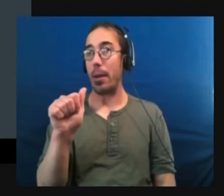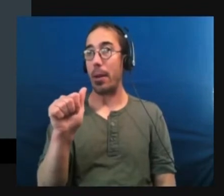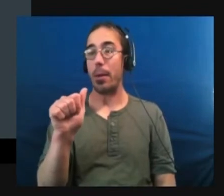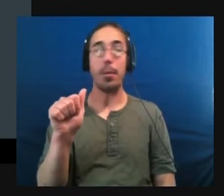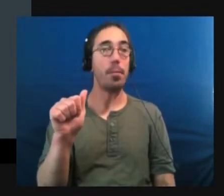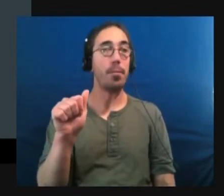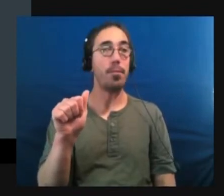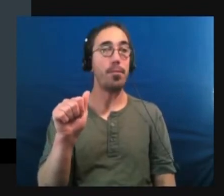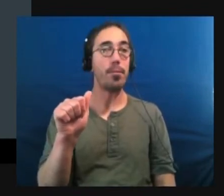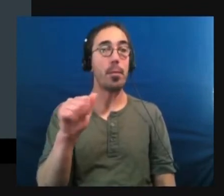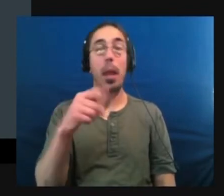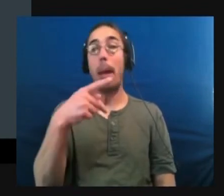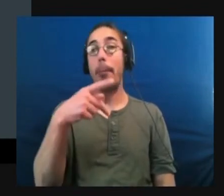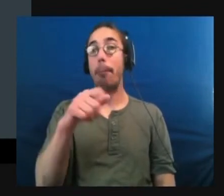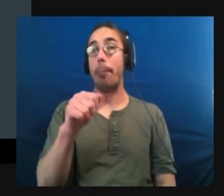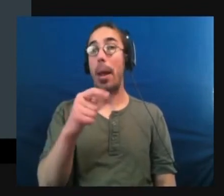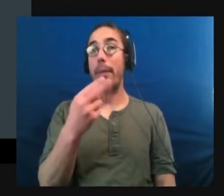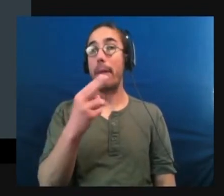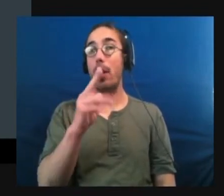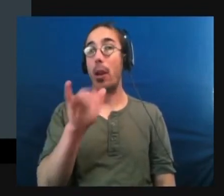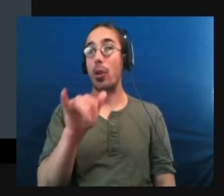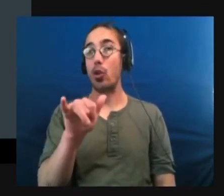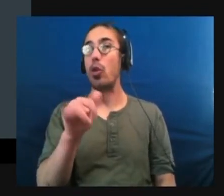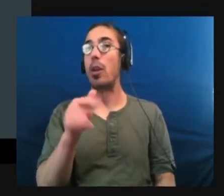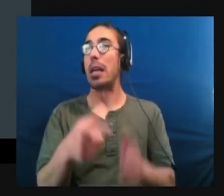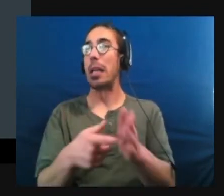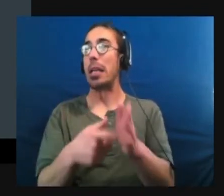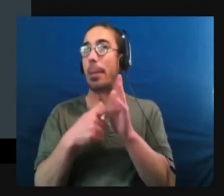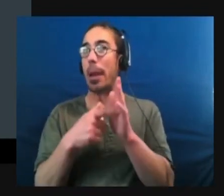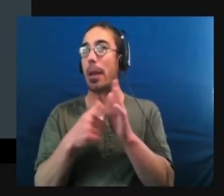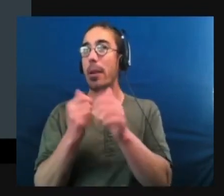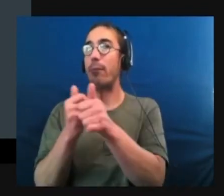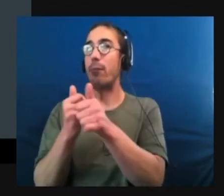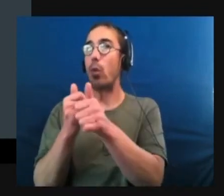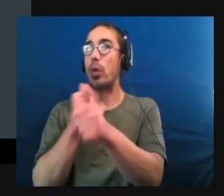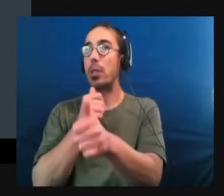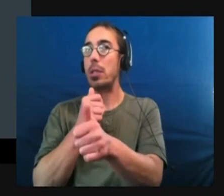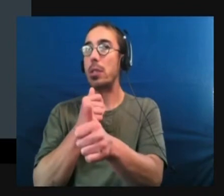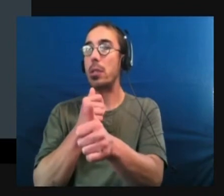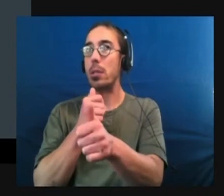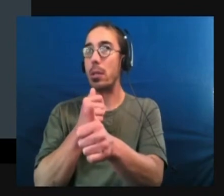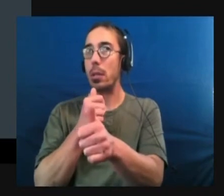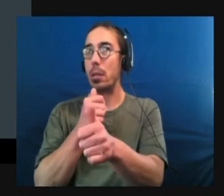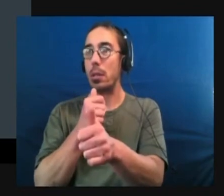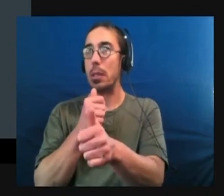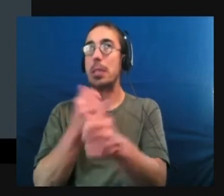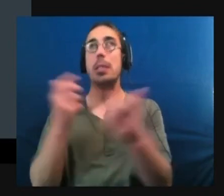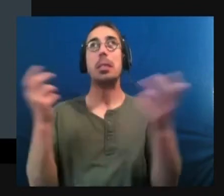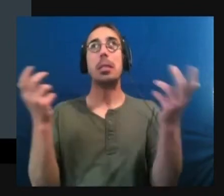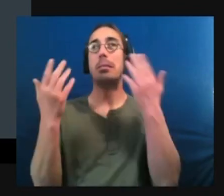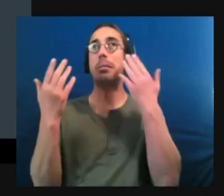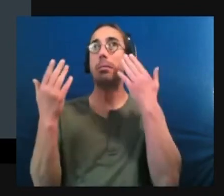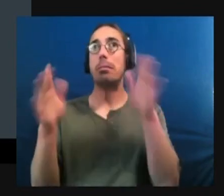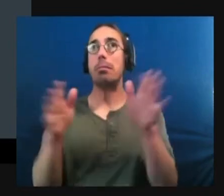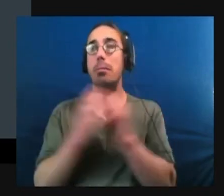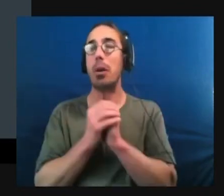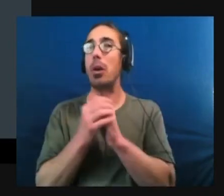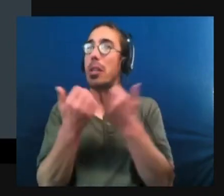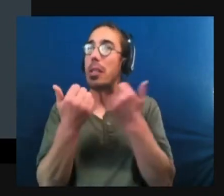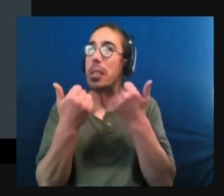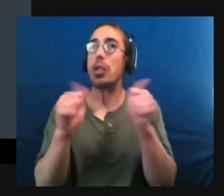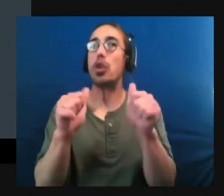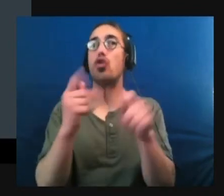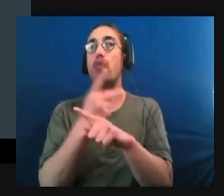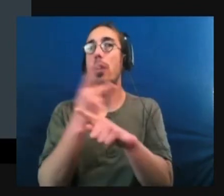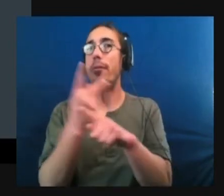pathological demand avoidance, pervasive, I don't know. We're figuring out what that term means,